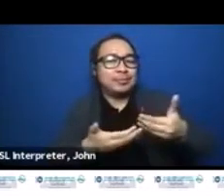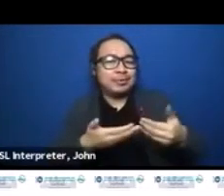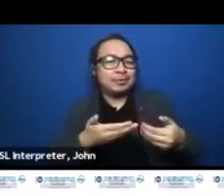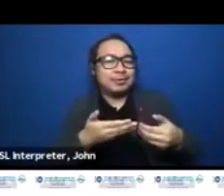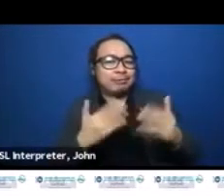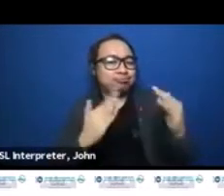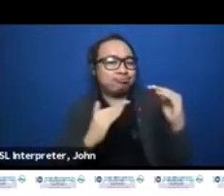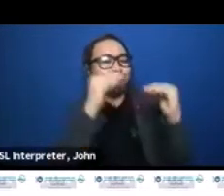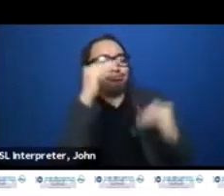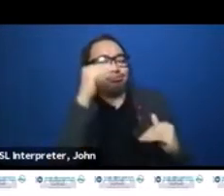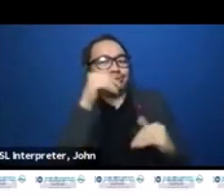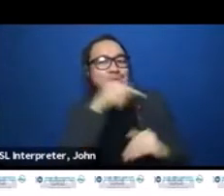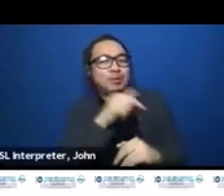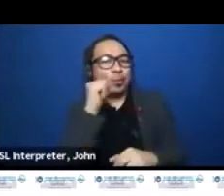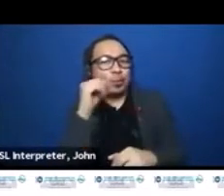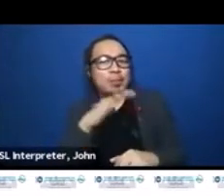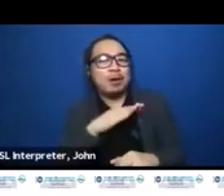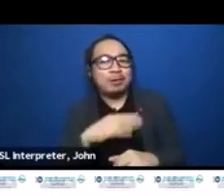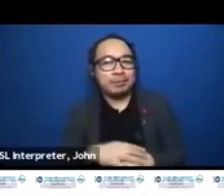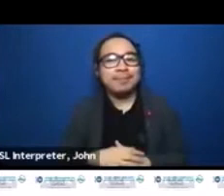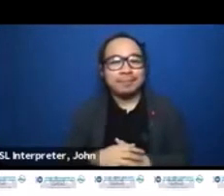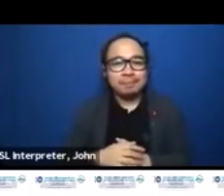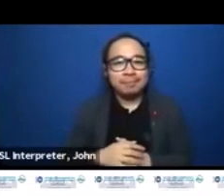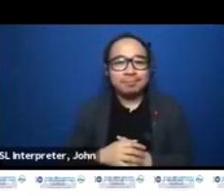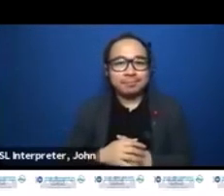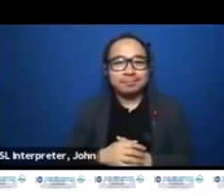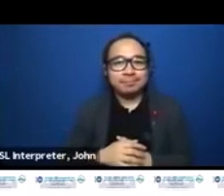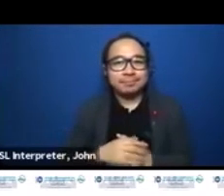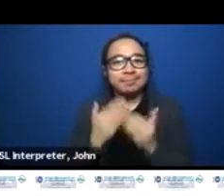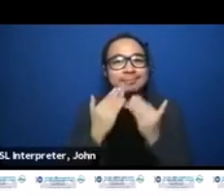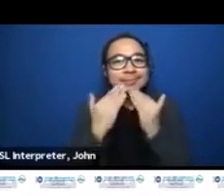to dominate the woman. Right. Thank you, Soba. Back to you.